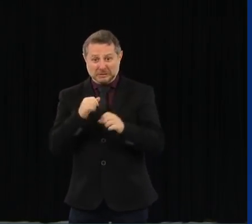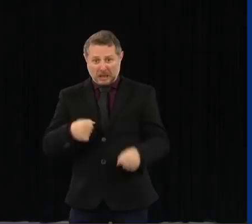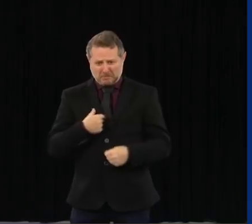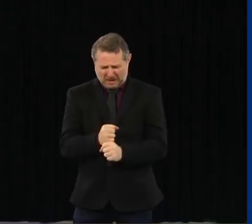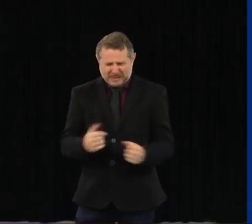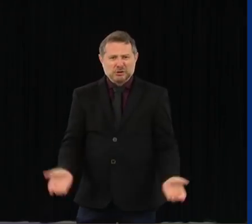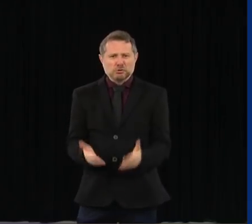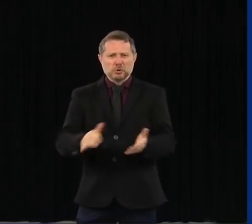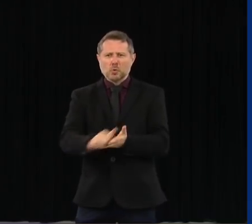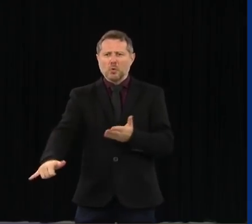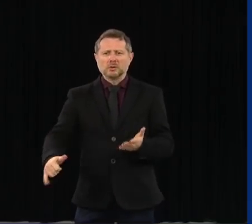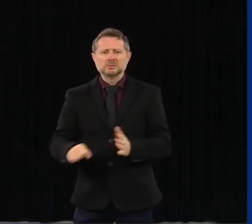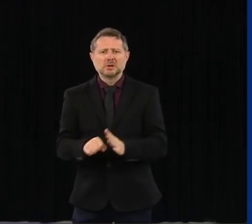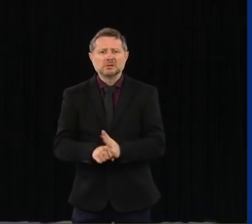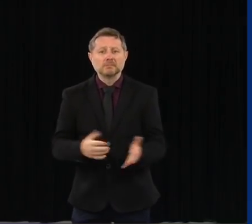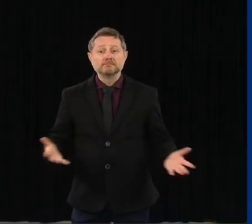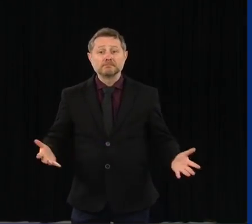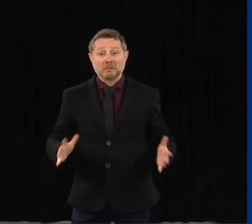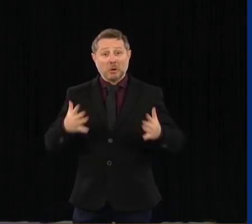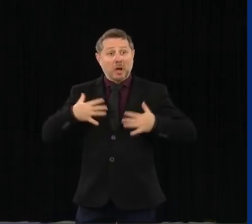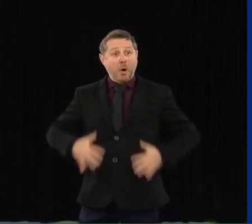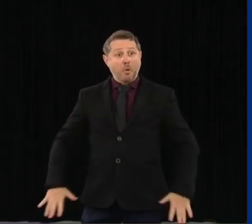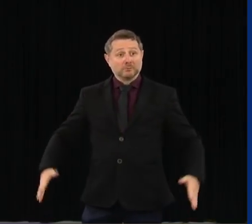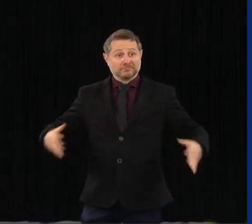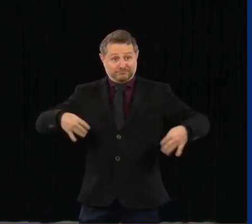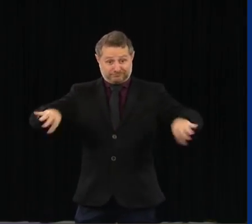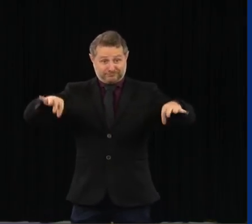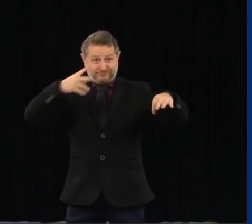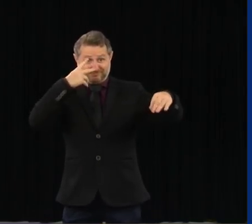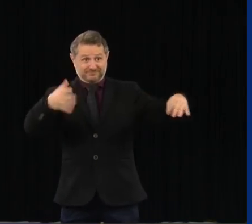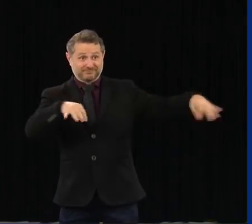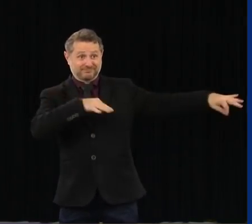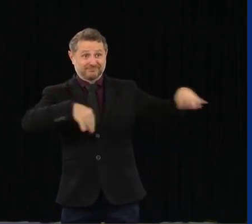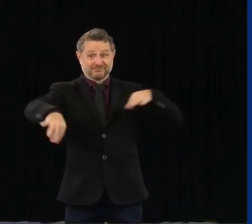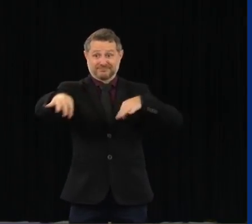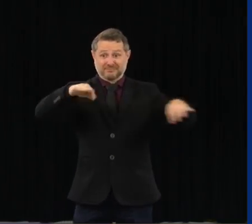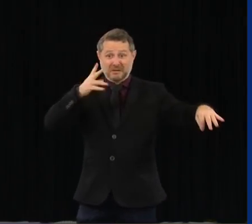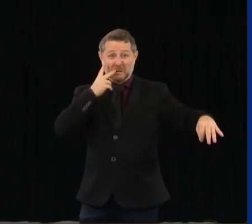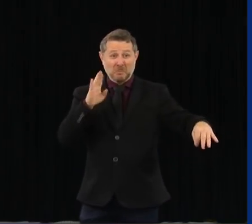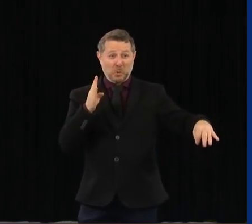gown. We call them gowns. This is a gown.